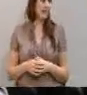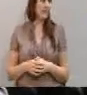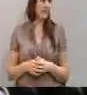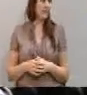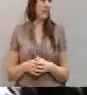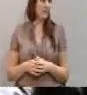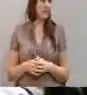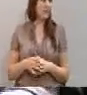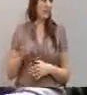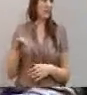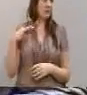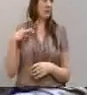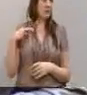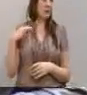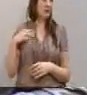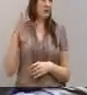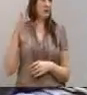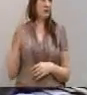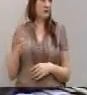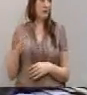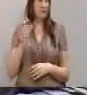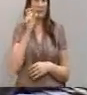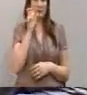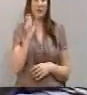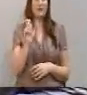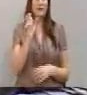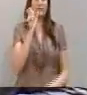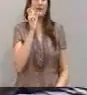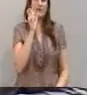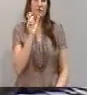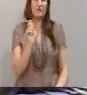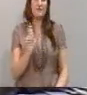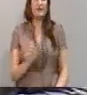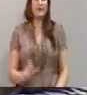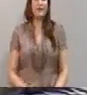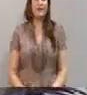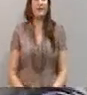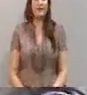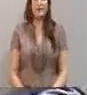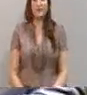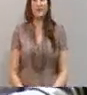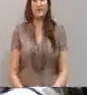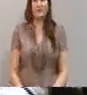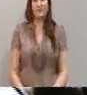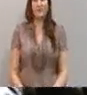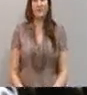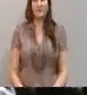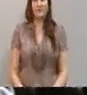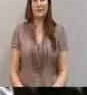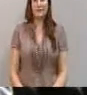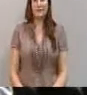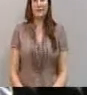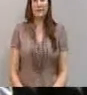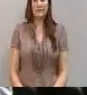lowest form of volition. It's the volition which does not turn into action. And we must make sure that